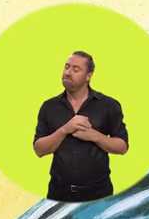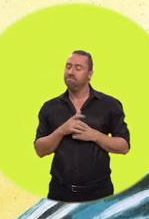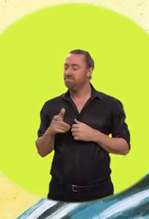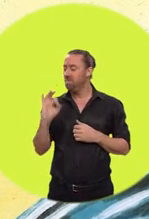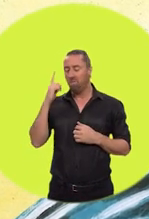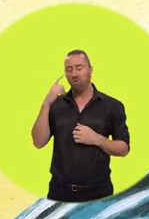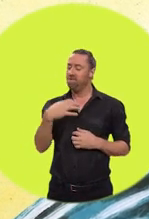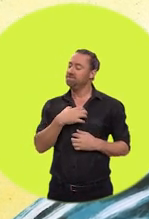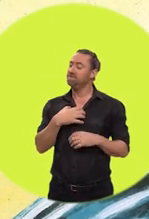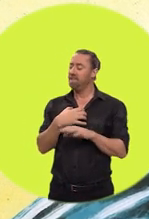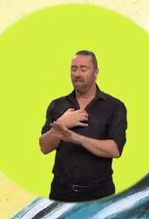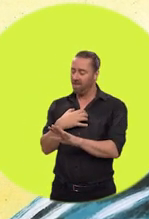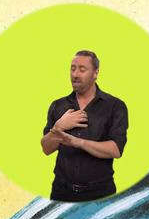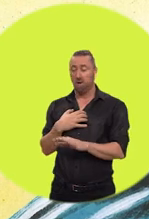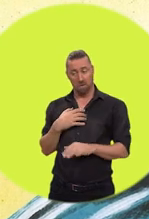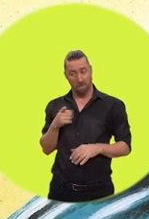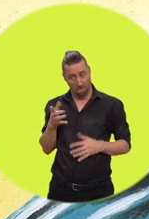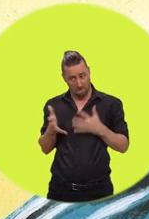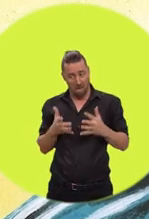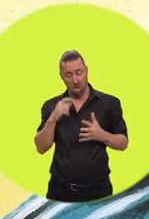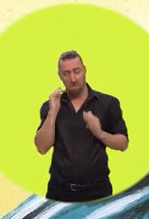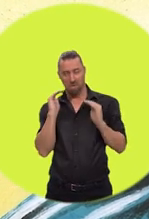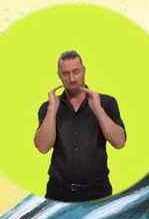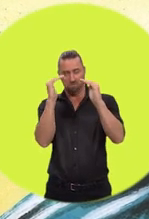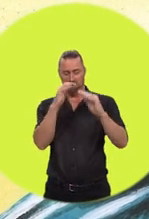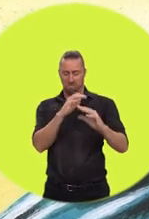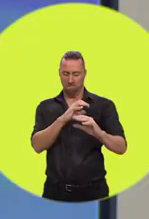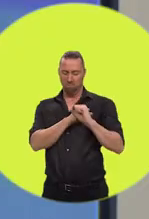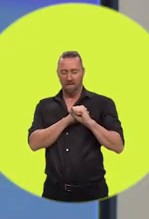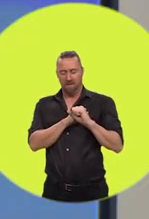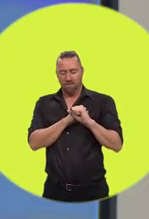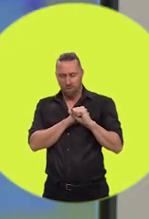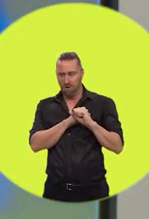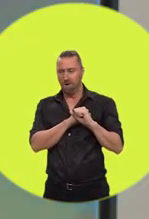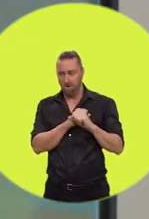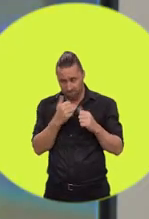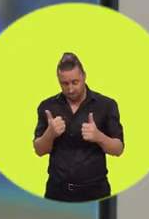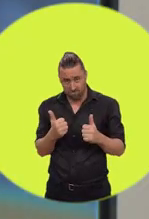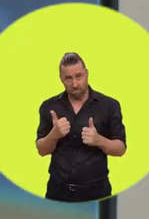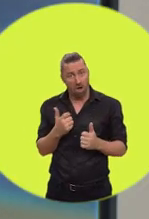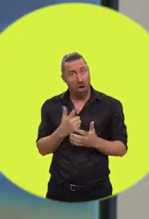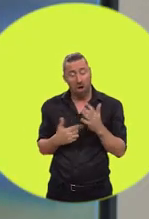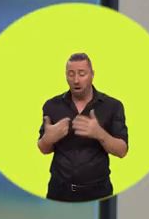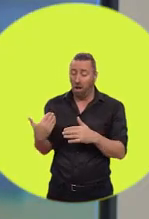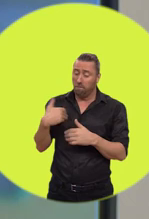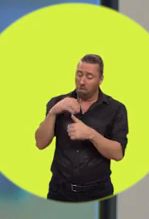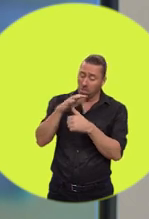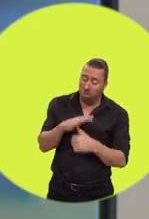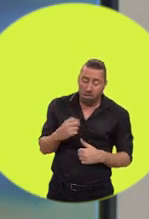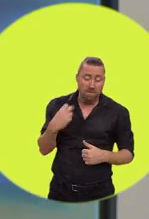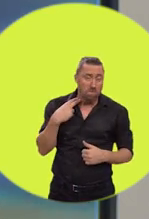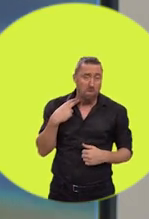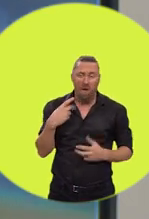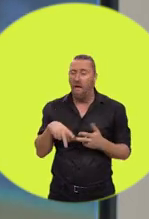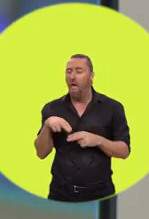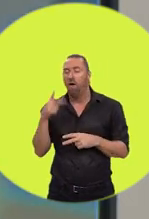June said. It means you're about to do something brave. The only way you'll let me down is if you